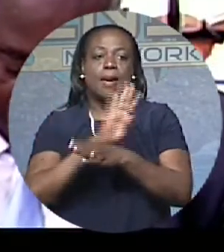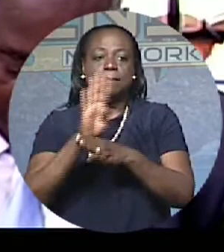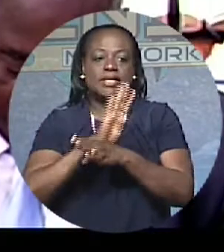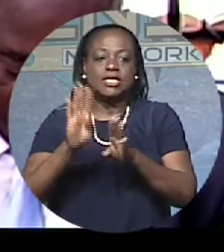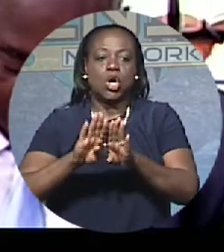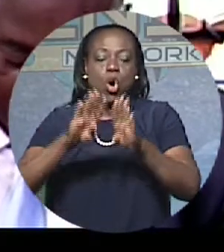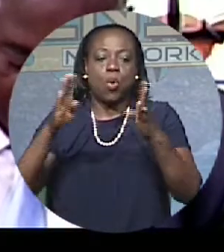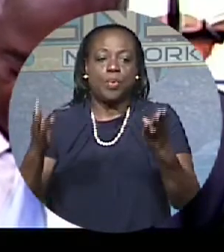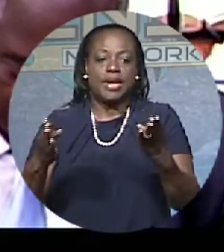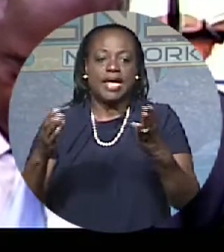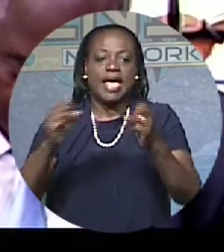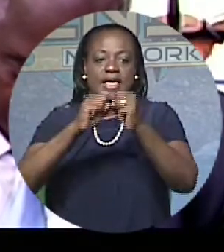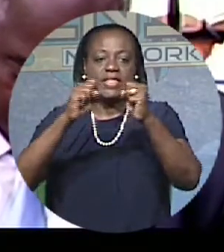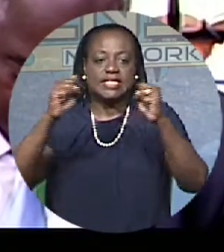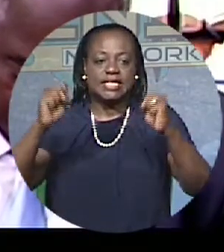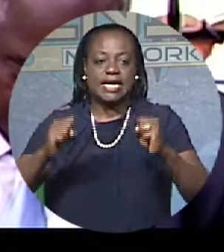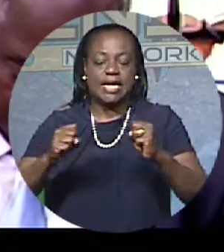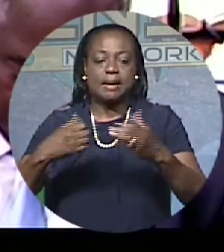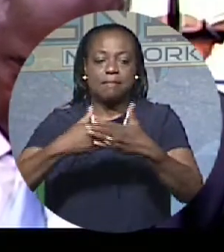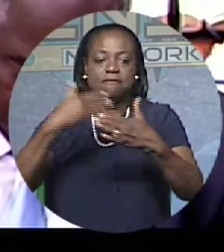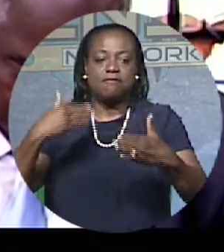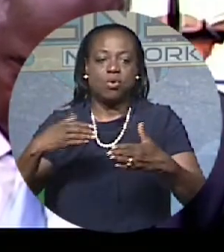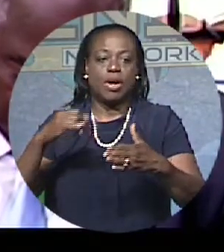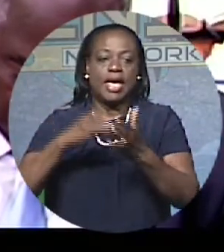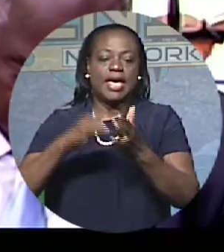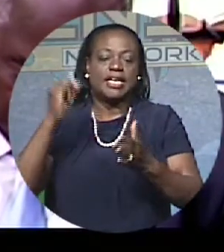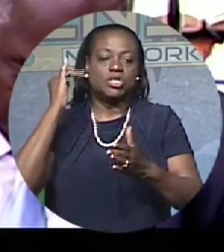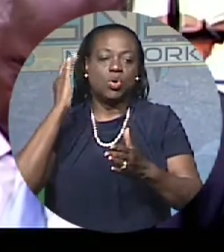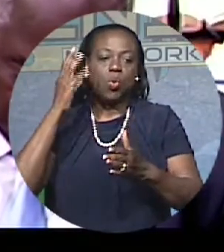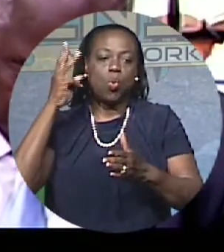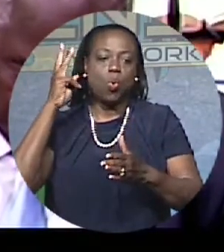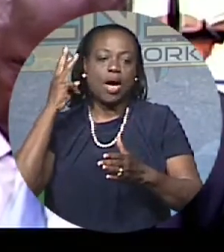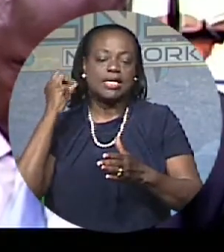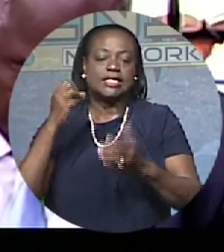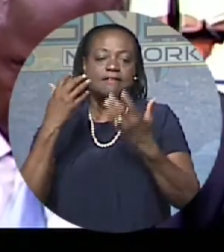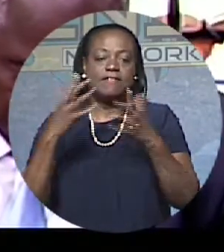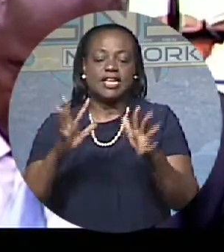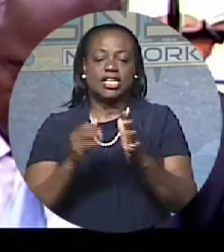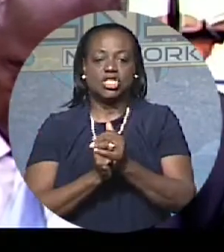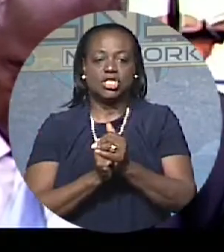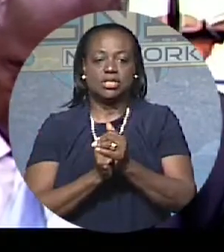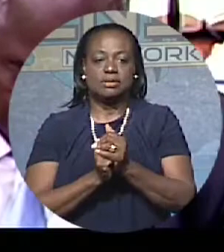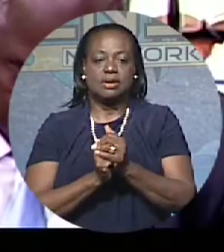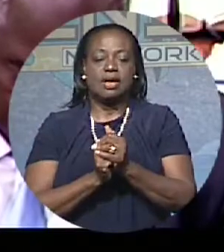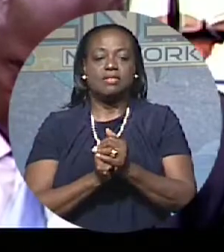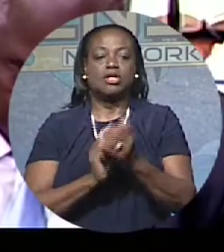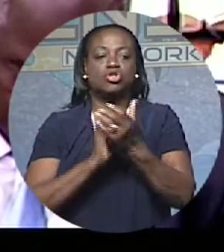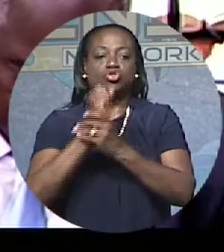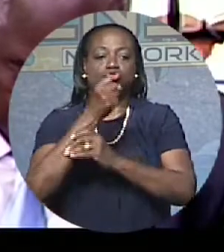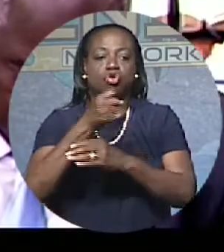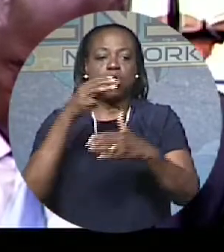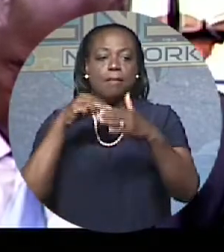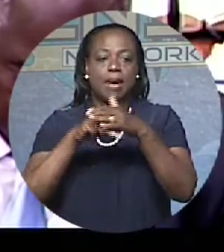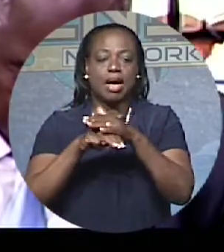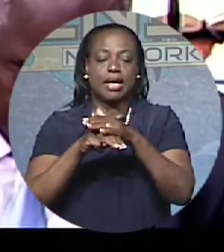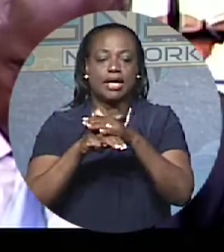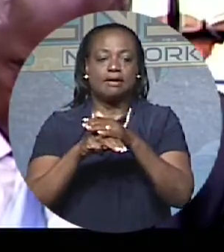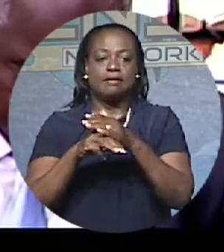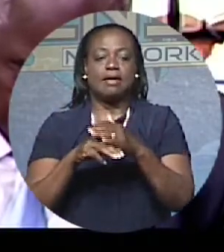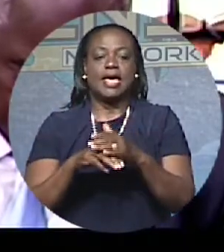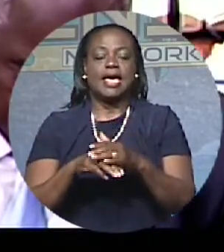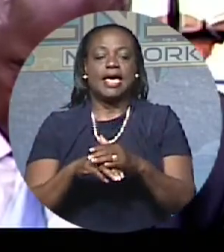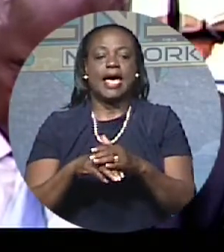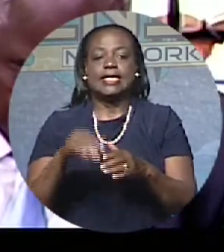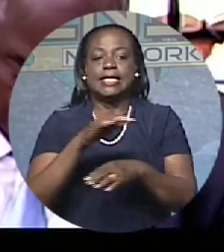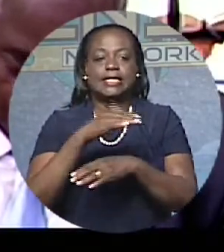it was completed, rushing the completion of the straw market, grandstanding about groundbreaking political events instead of proper planning and